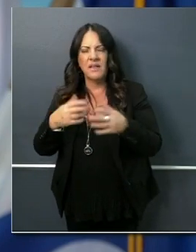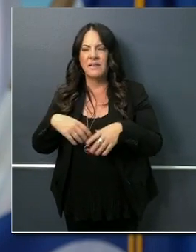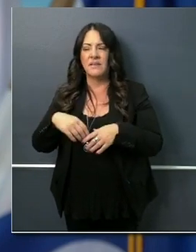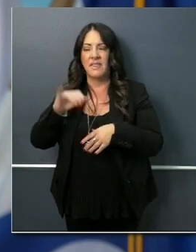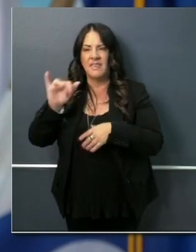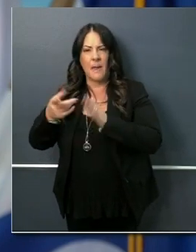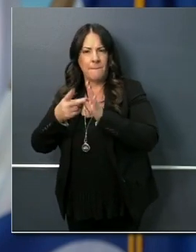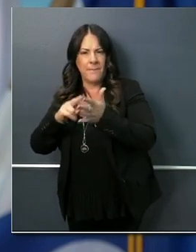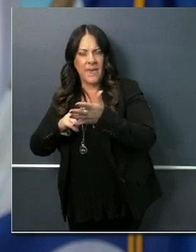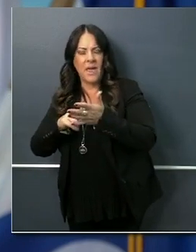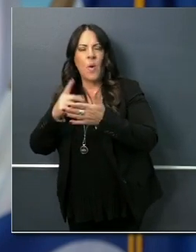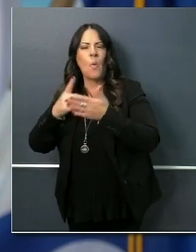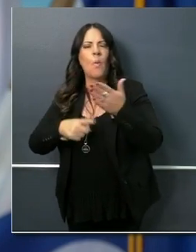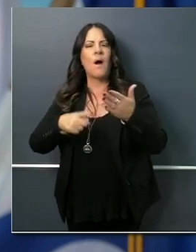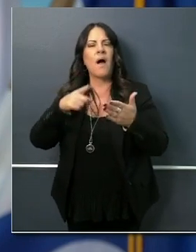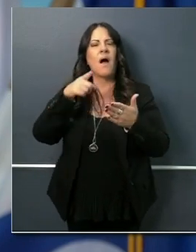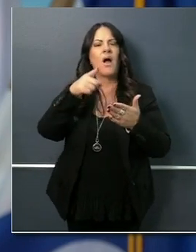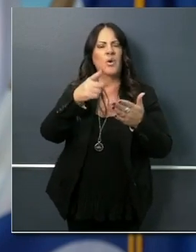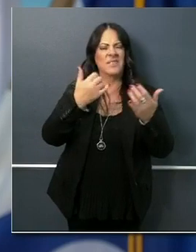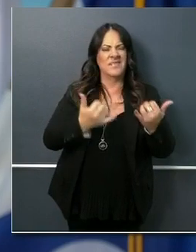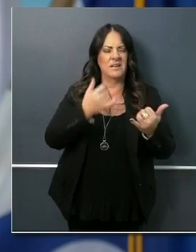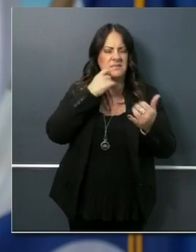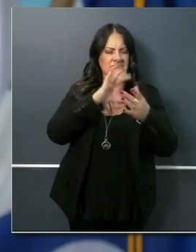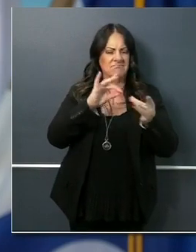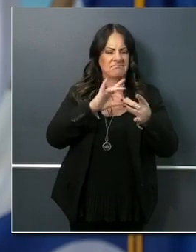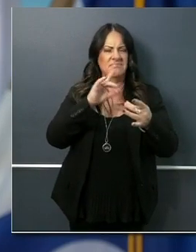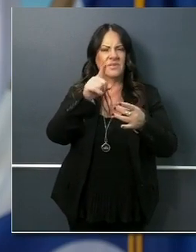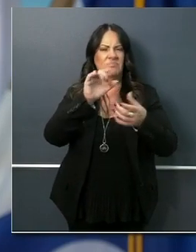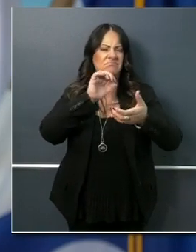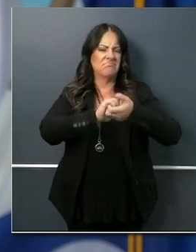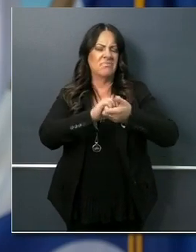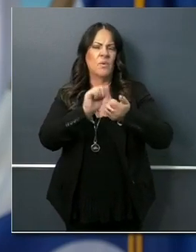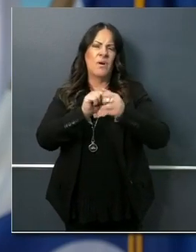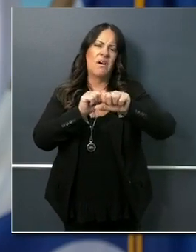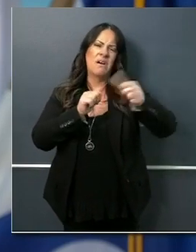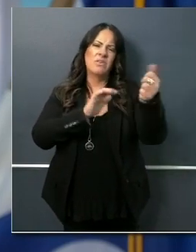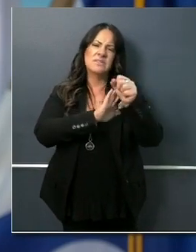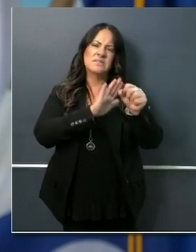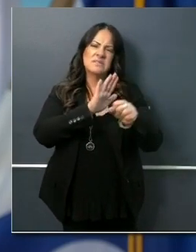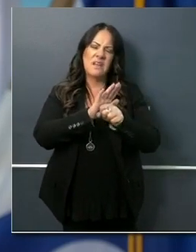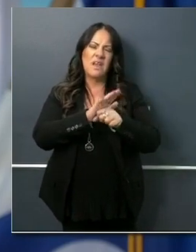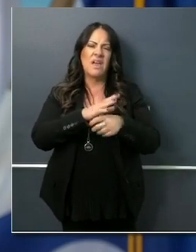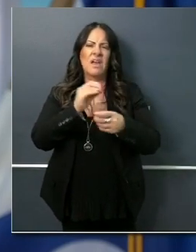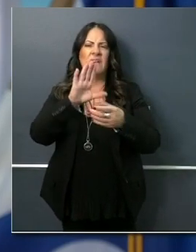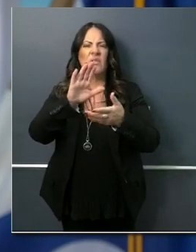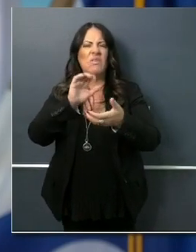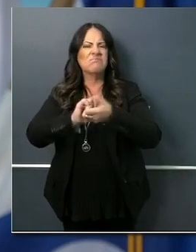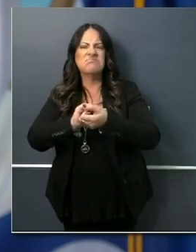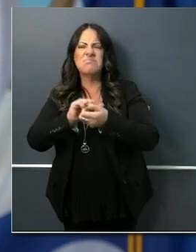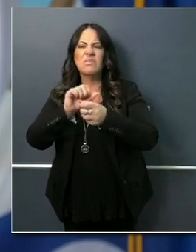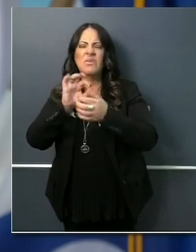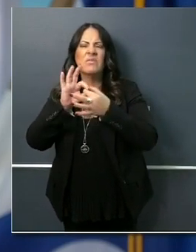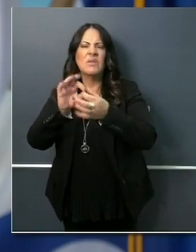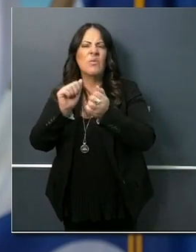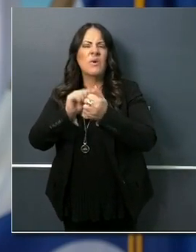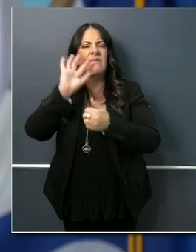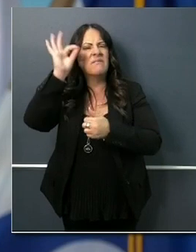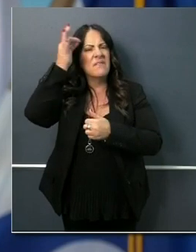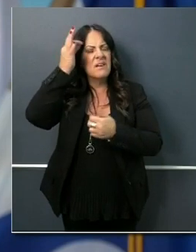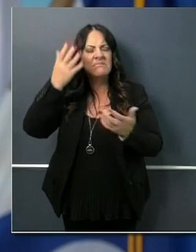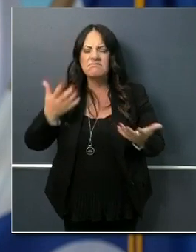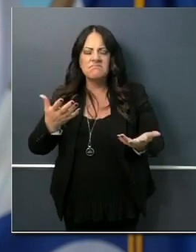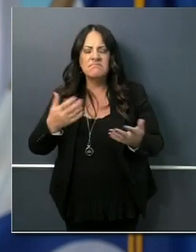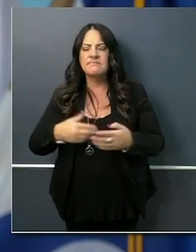mentioned with the other West Coast states and their governors? Is that somehow separate from work with the federal government? And also, I'll just have to ask,